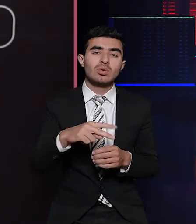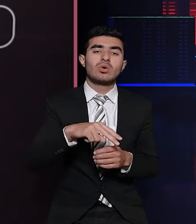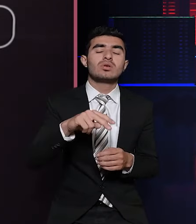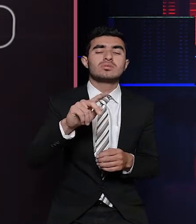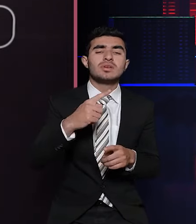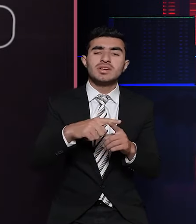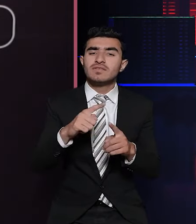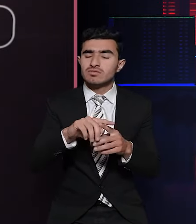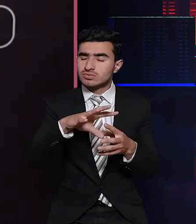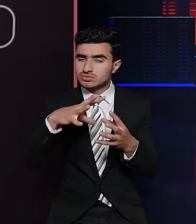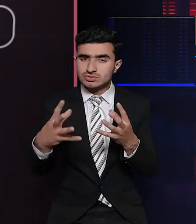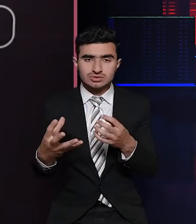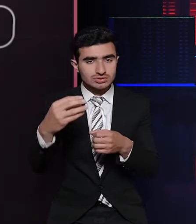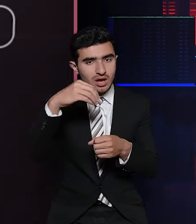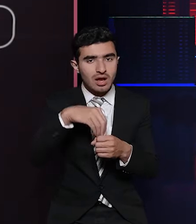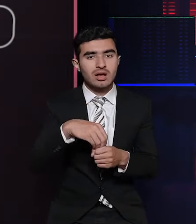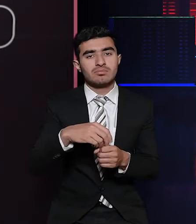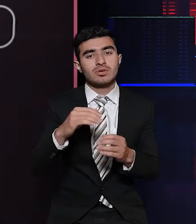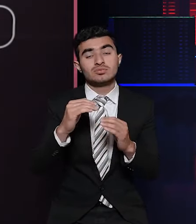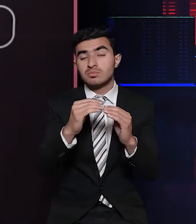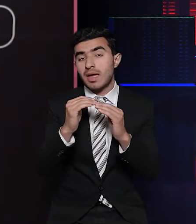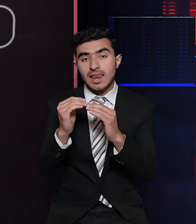and micros should be in a balanced form.